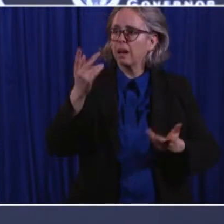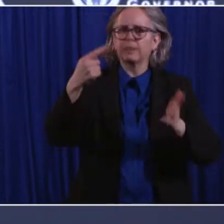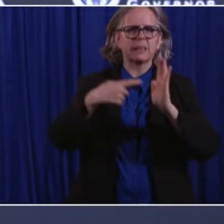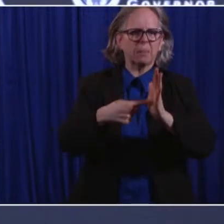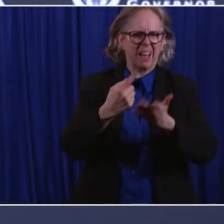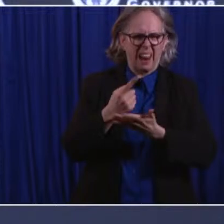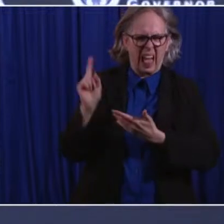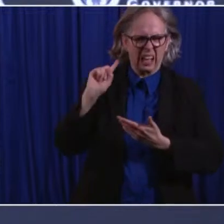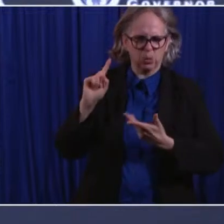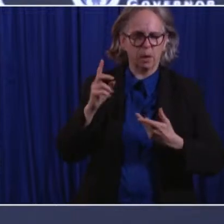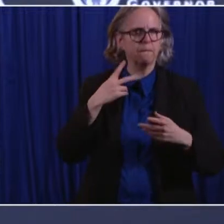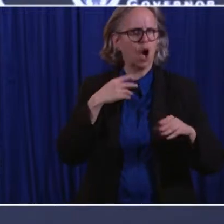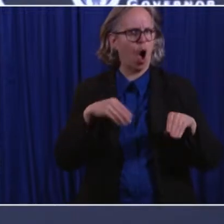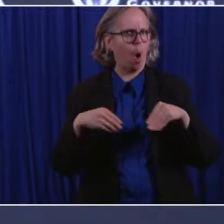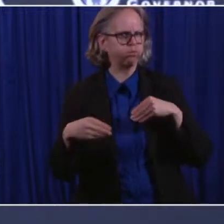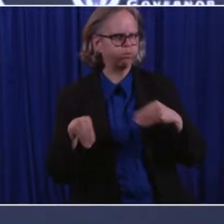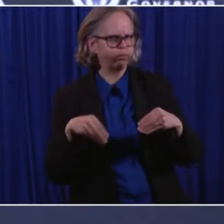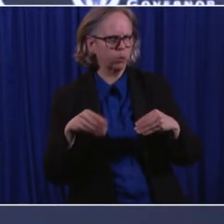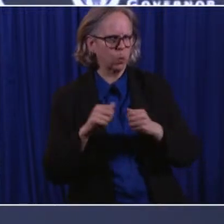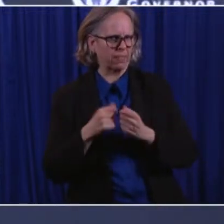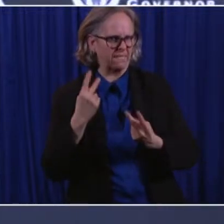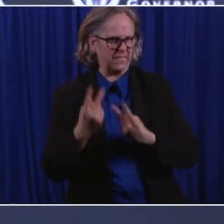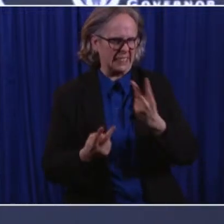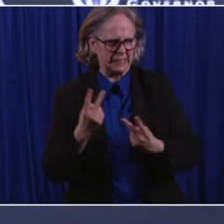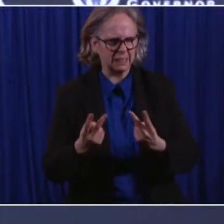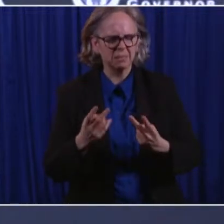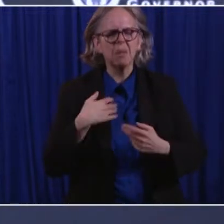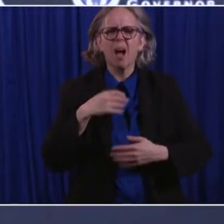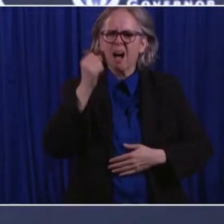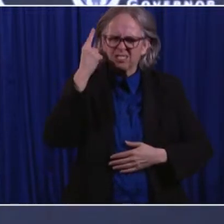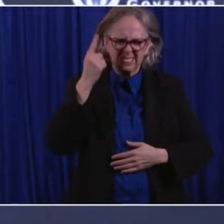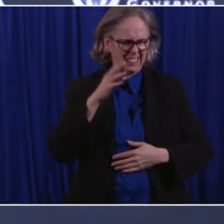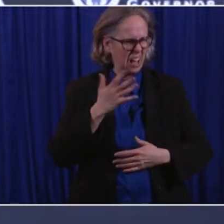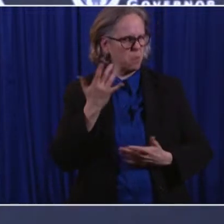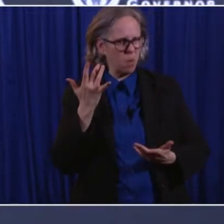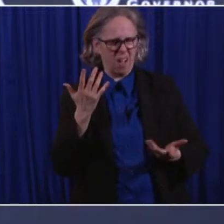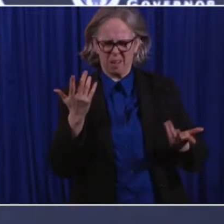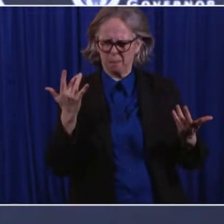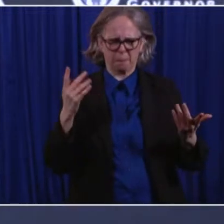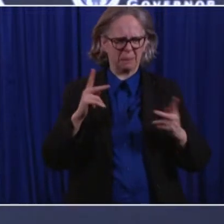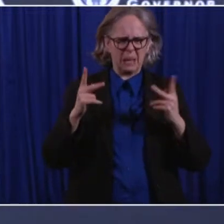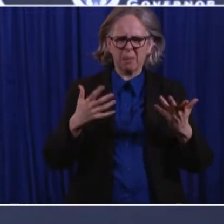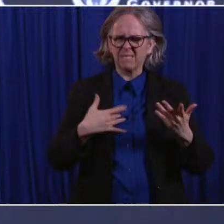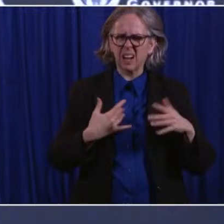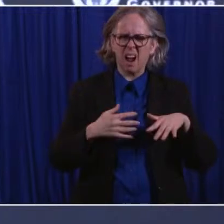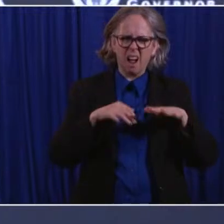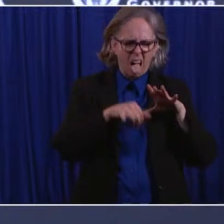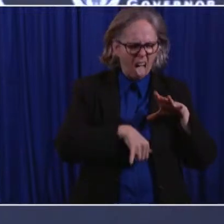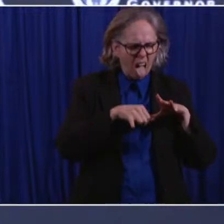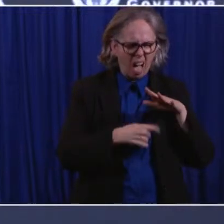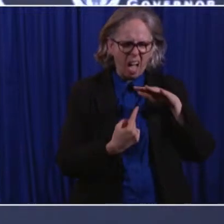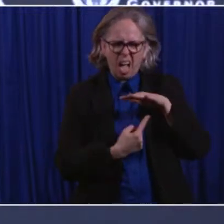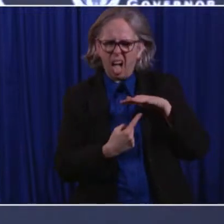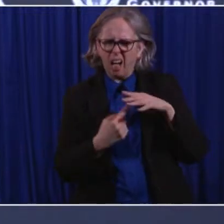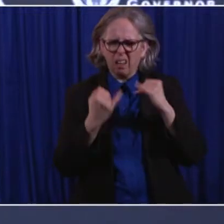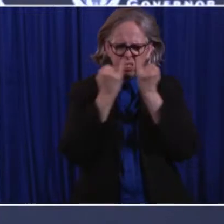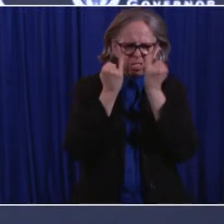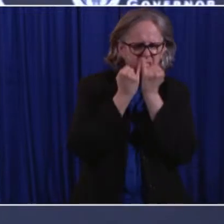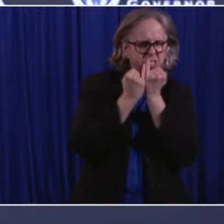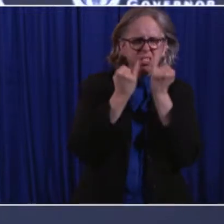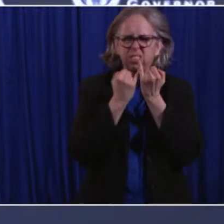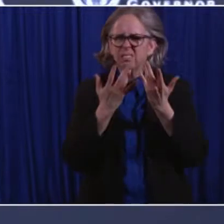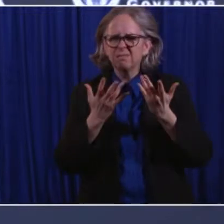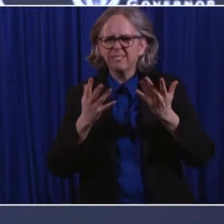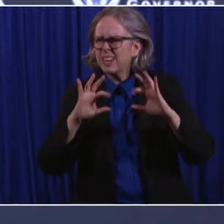very understandable why. We have people who have not been able to see their families, et cetera. So what I